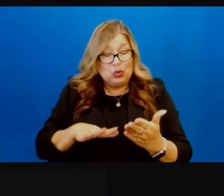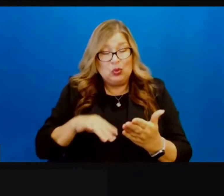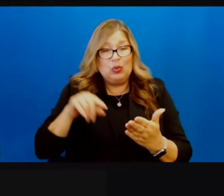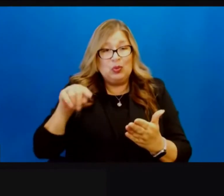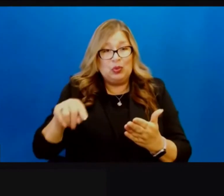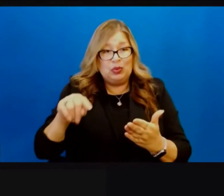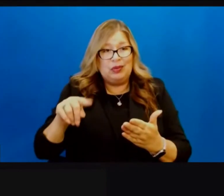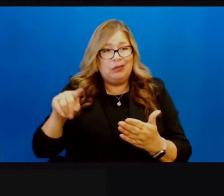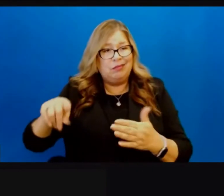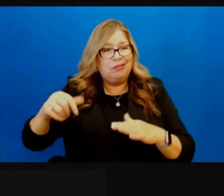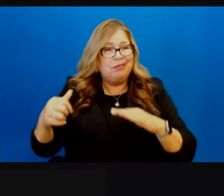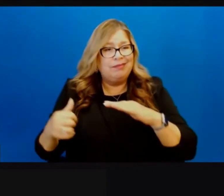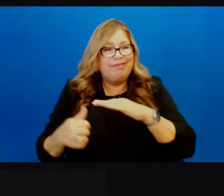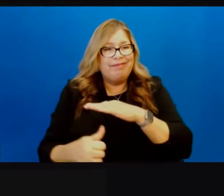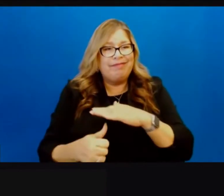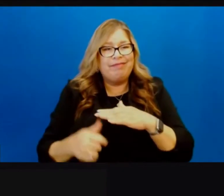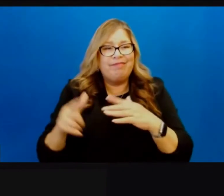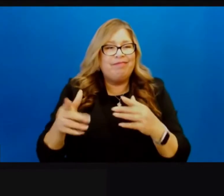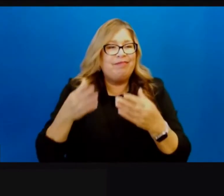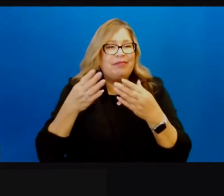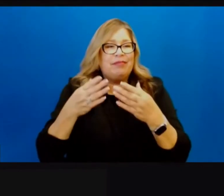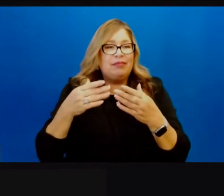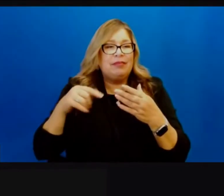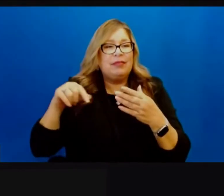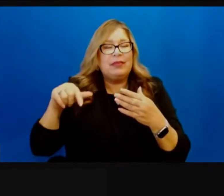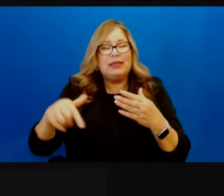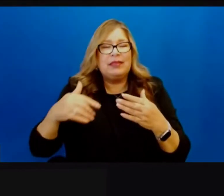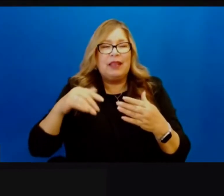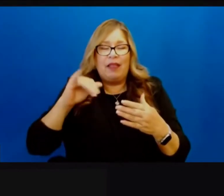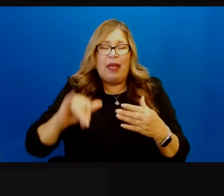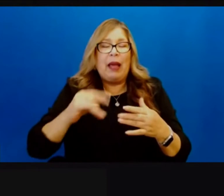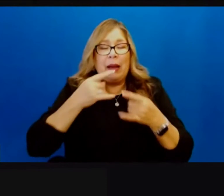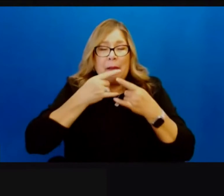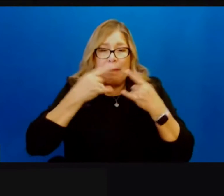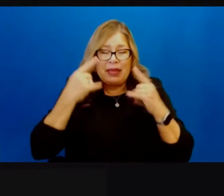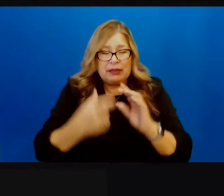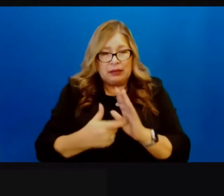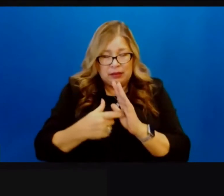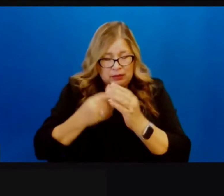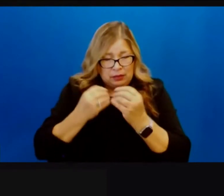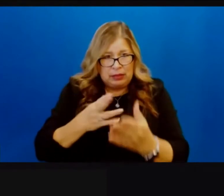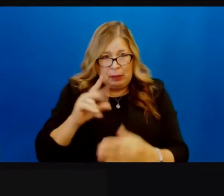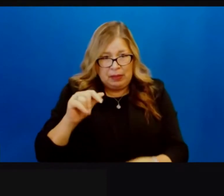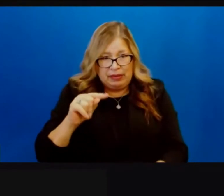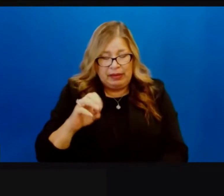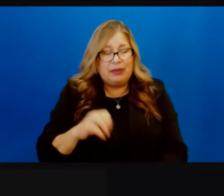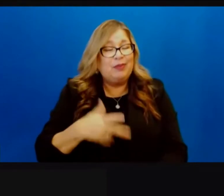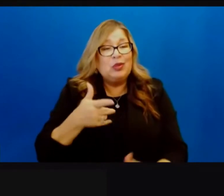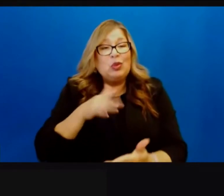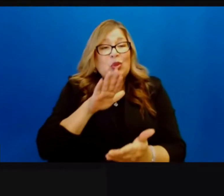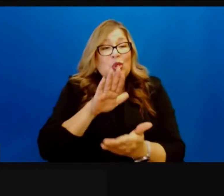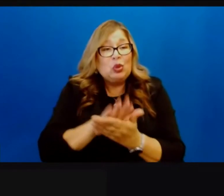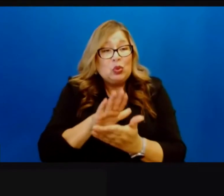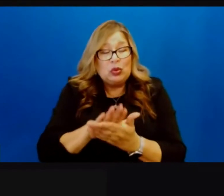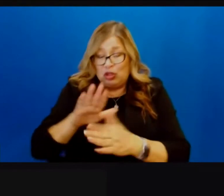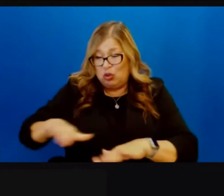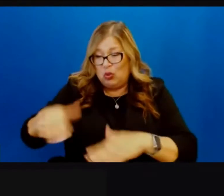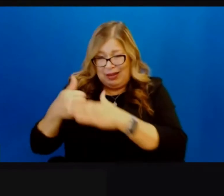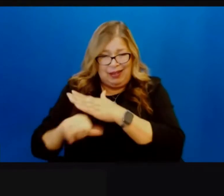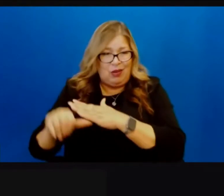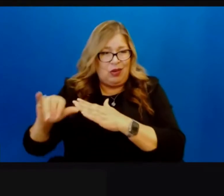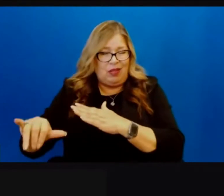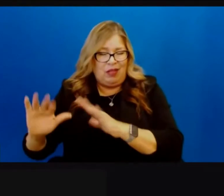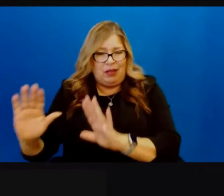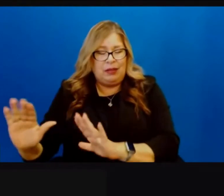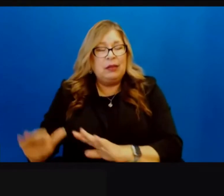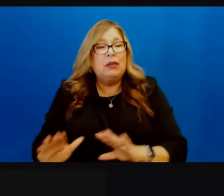by the general or this mask update. Schools employees are